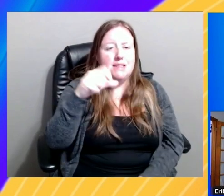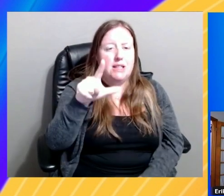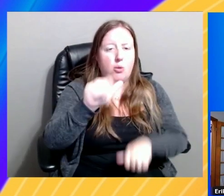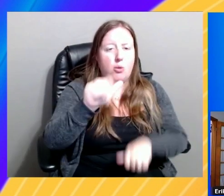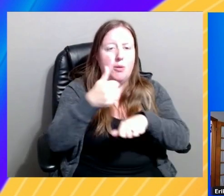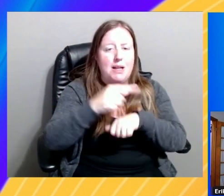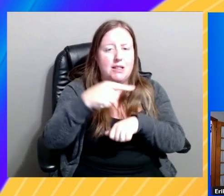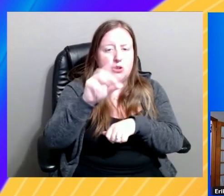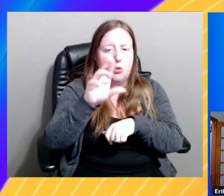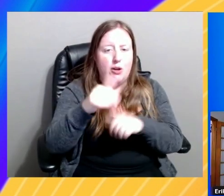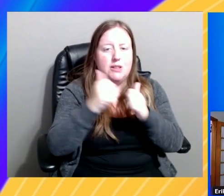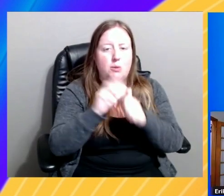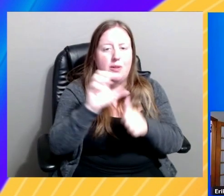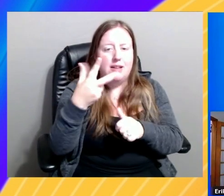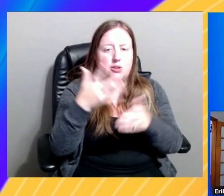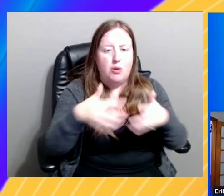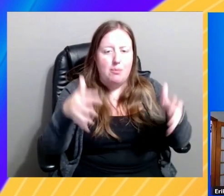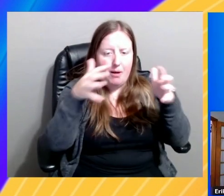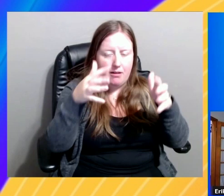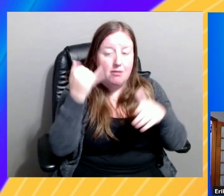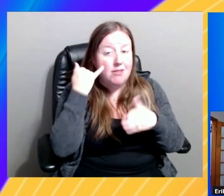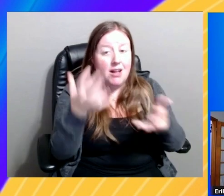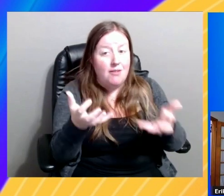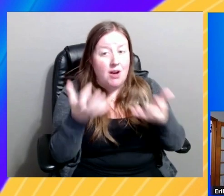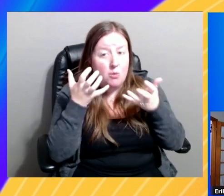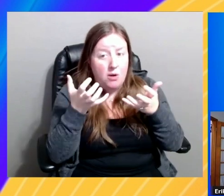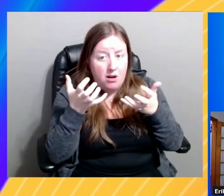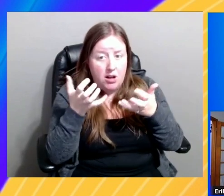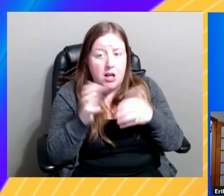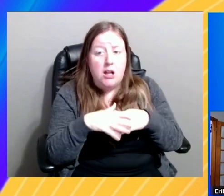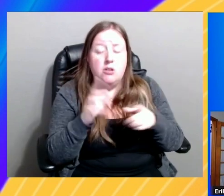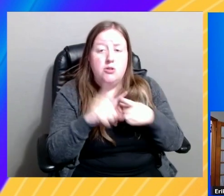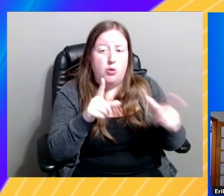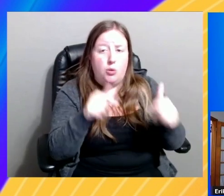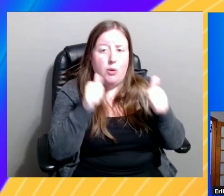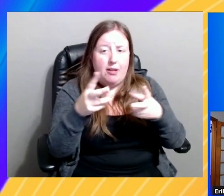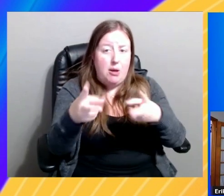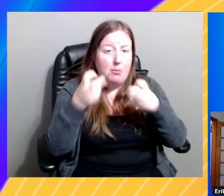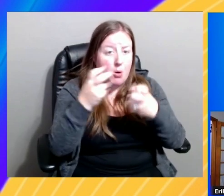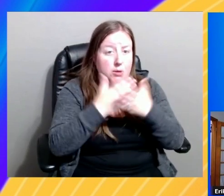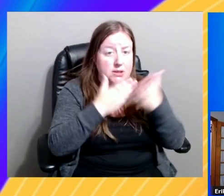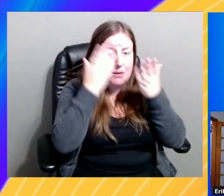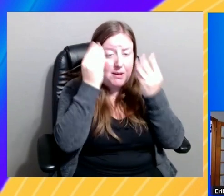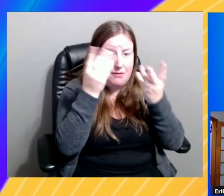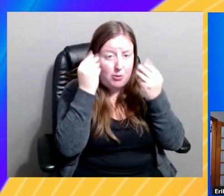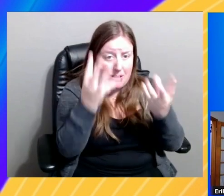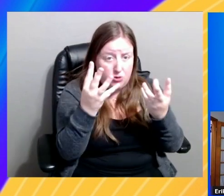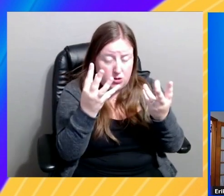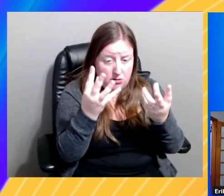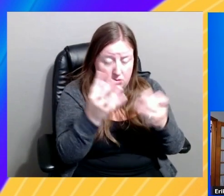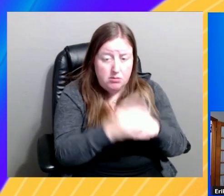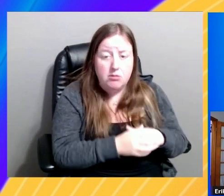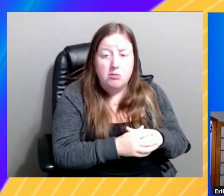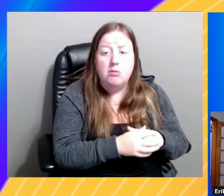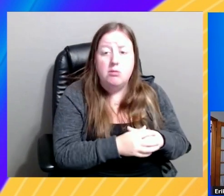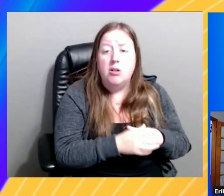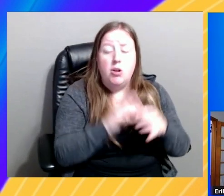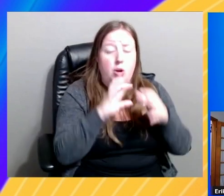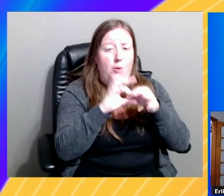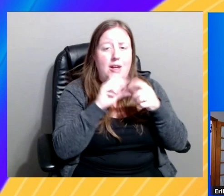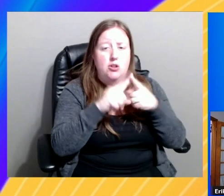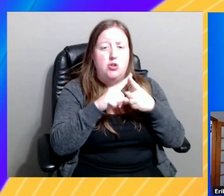bucket. So if I wanted to quickly pull some information about which of my resources